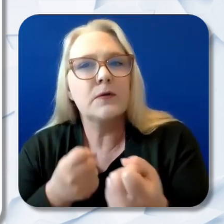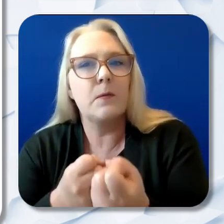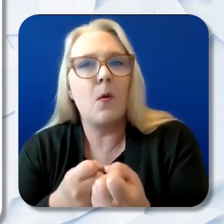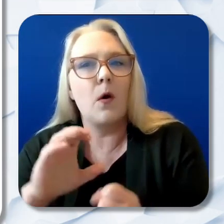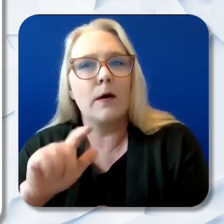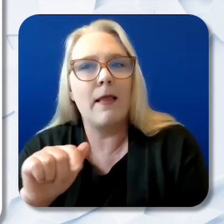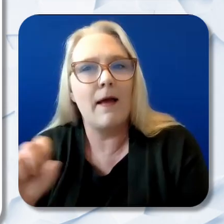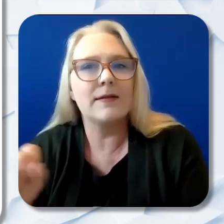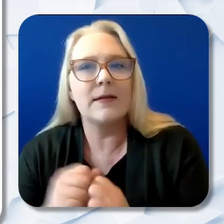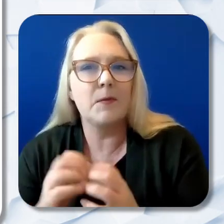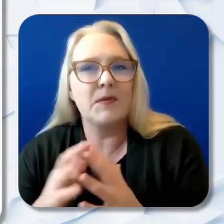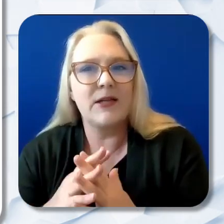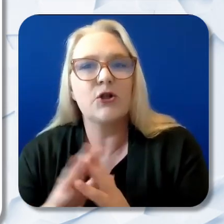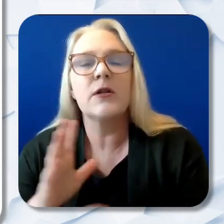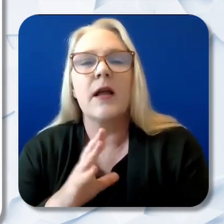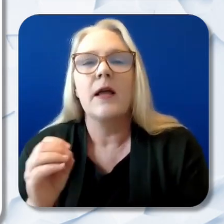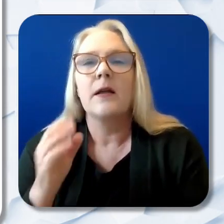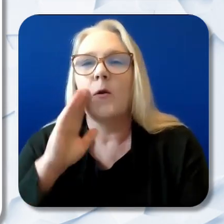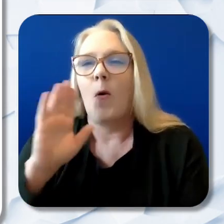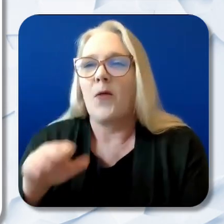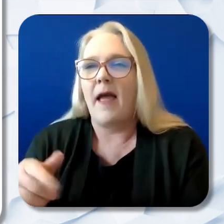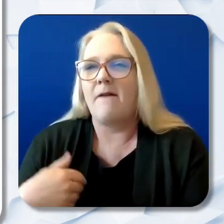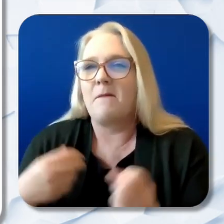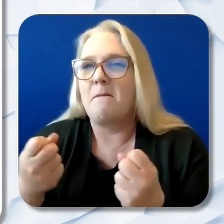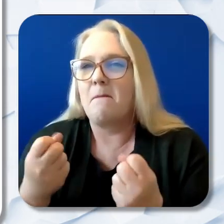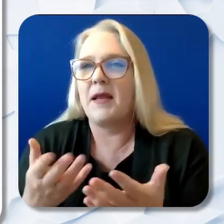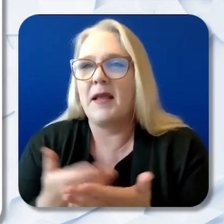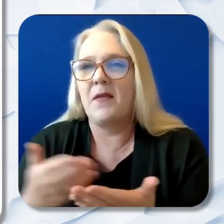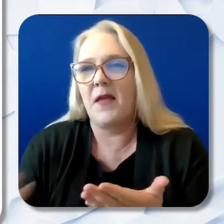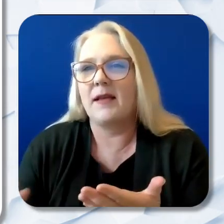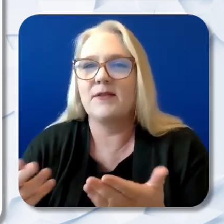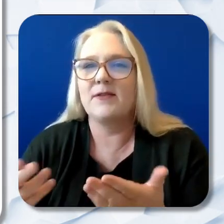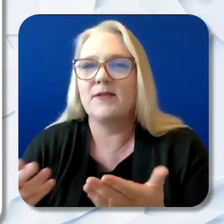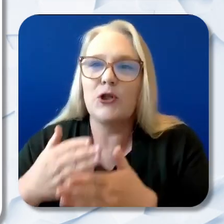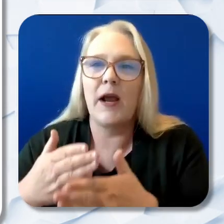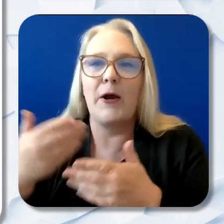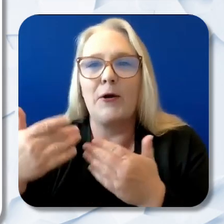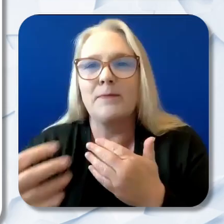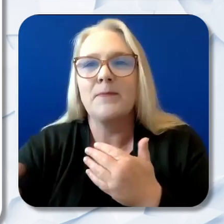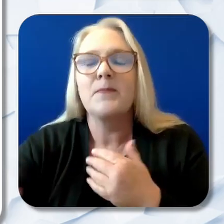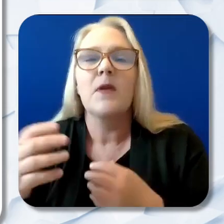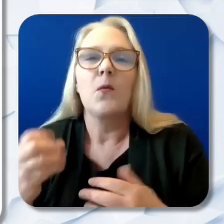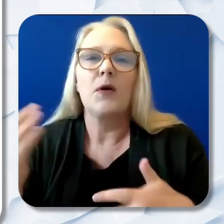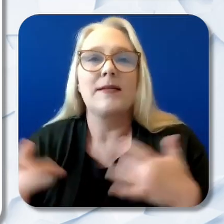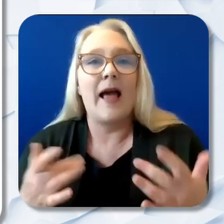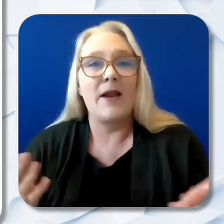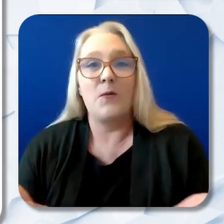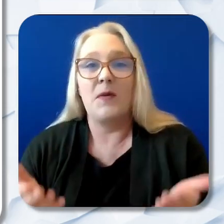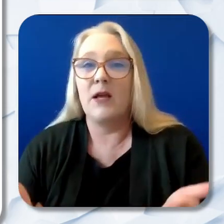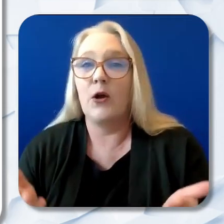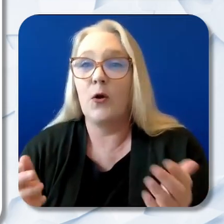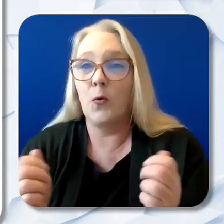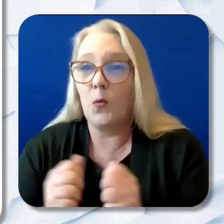implementation, and I know they have many, many more exciting things coming down the pipeline. We are so excited to be here